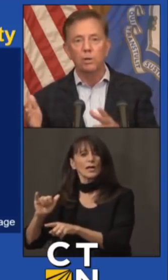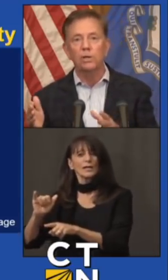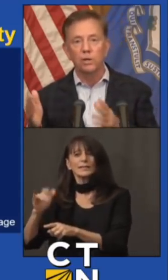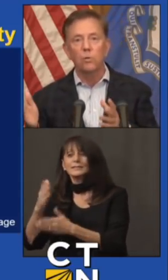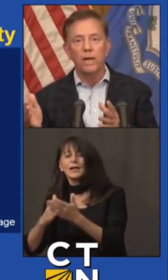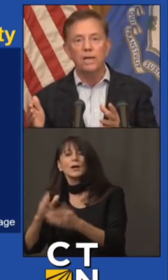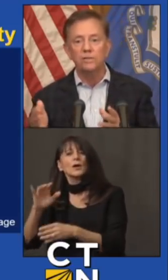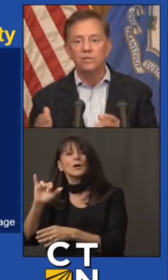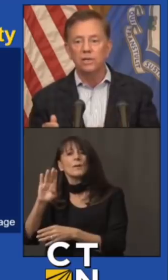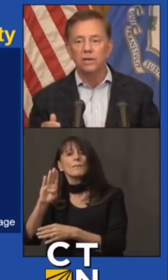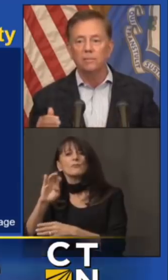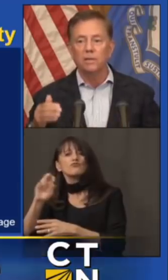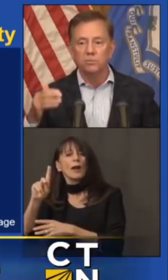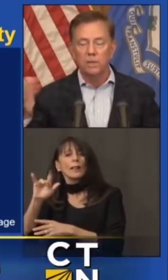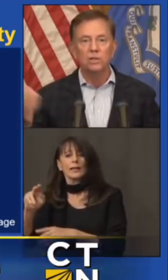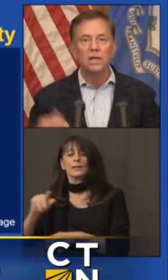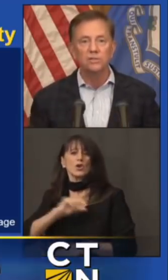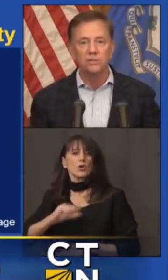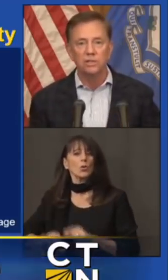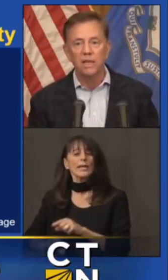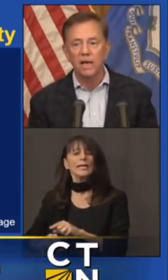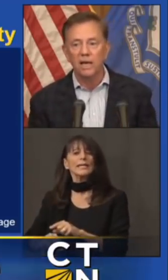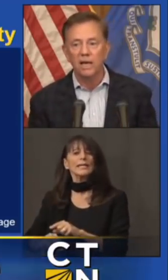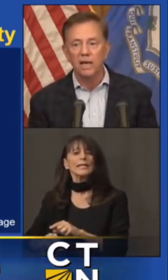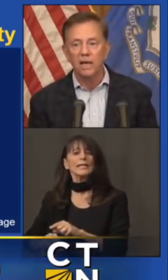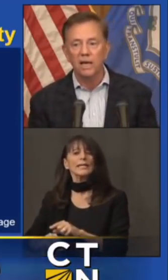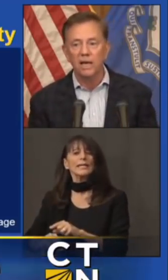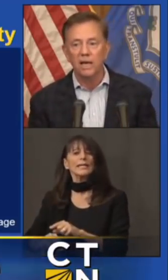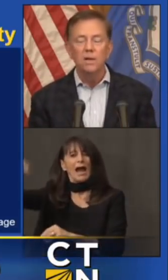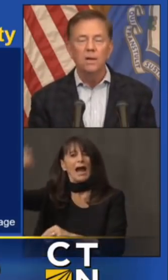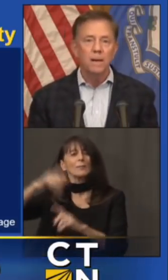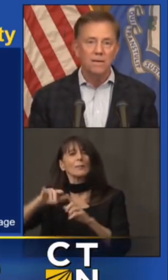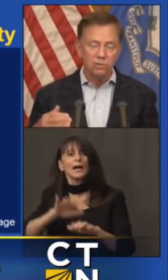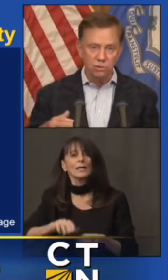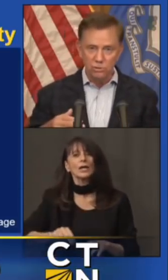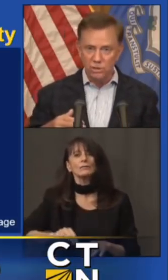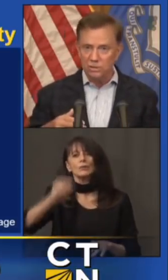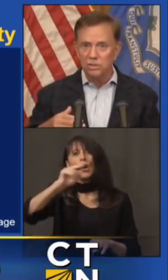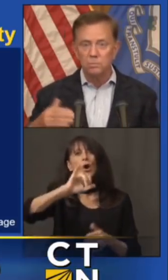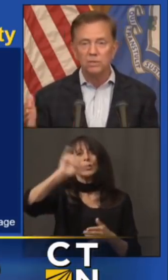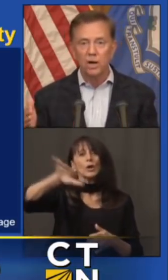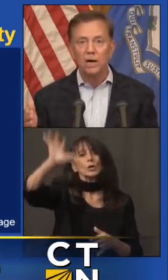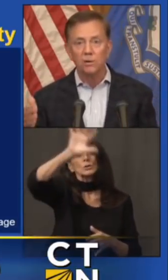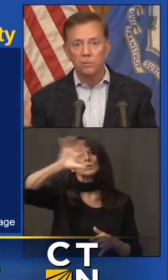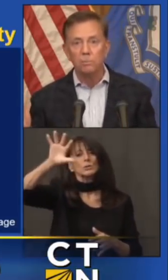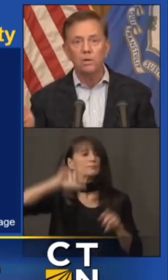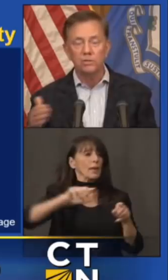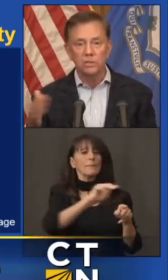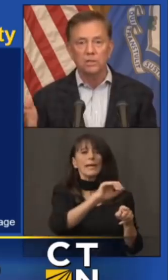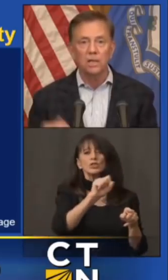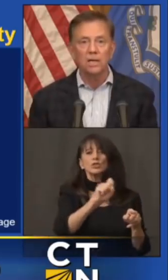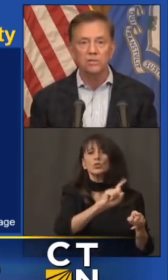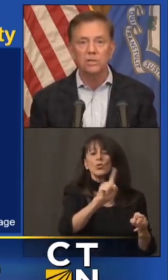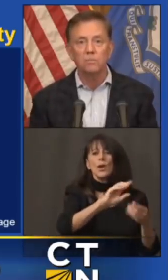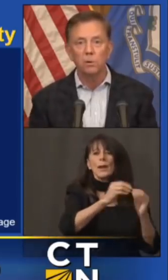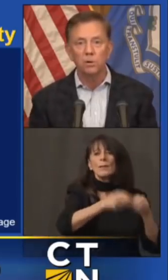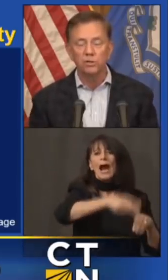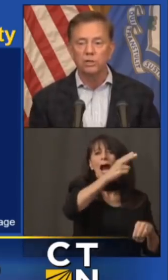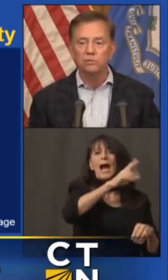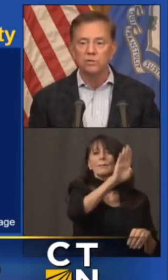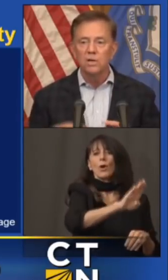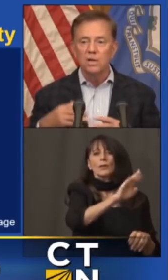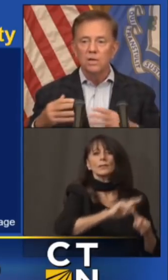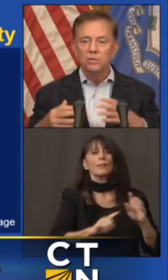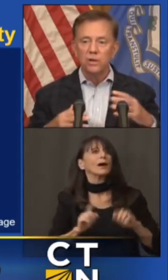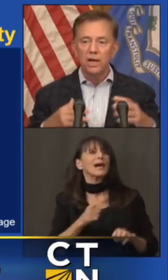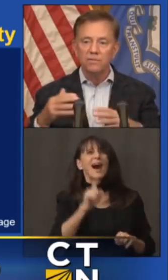of Brooklyn and Queens. It's much less in the Adirondacks. Massachusetts is much higher in Boston, less in the